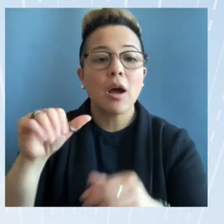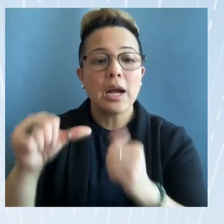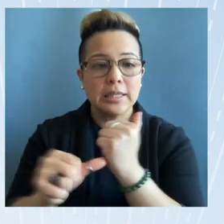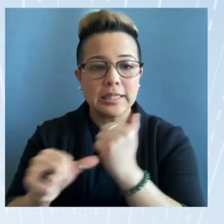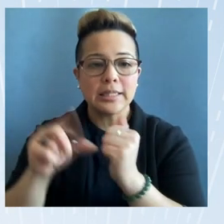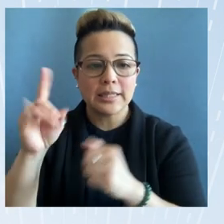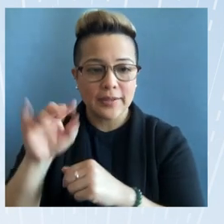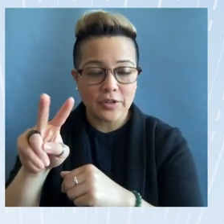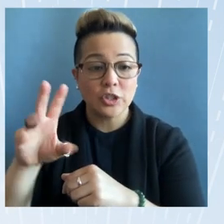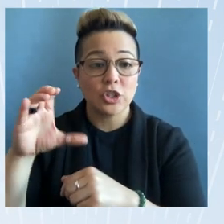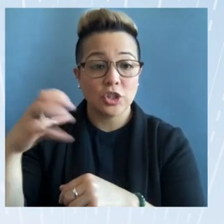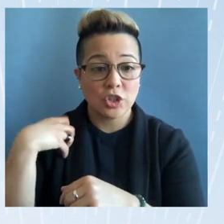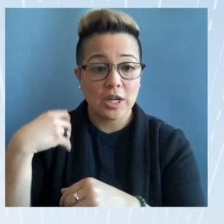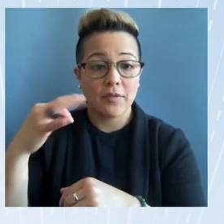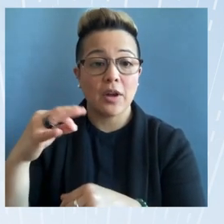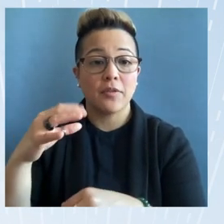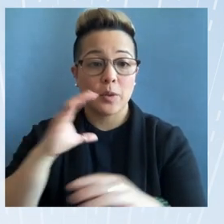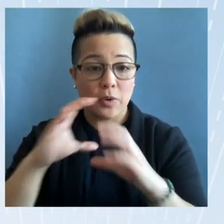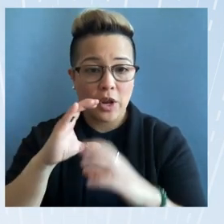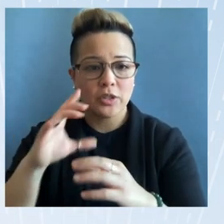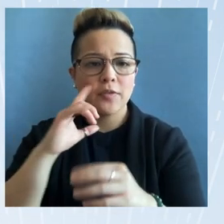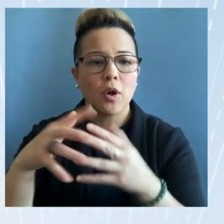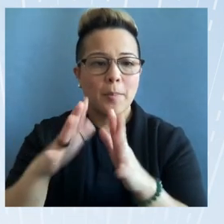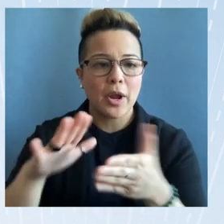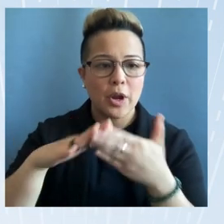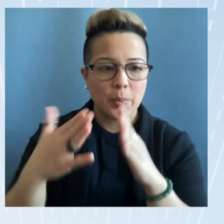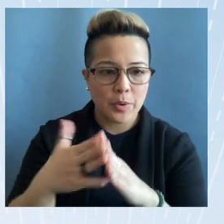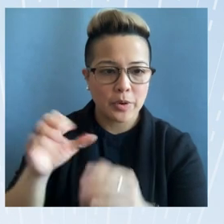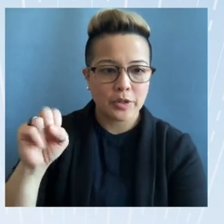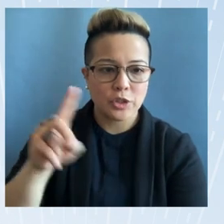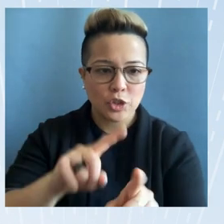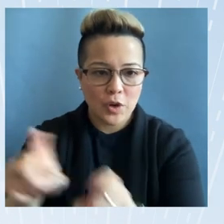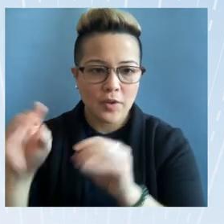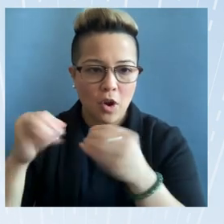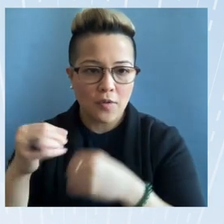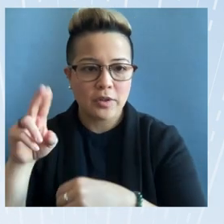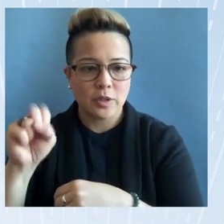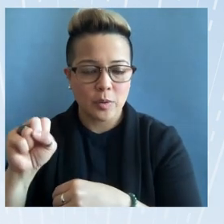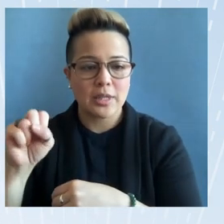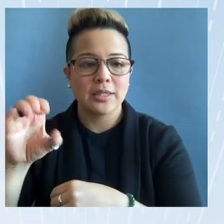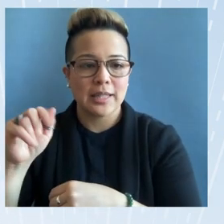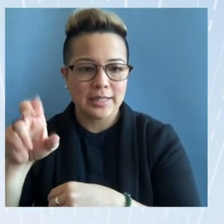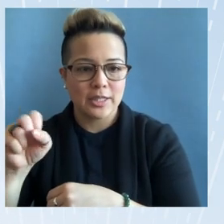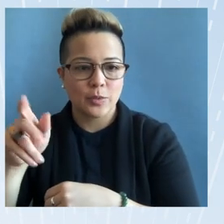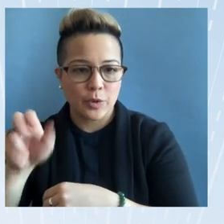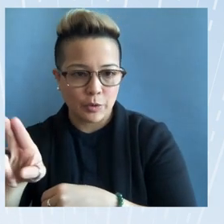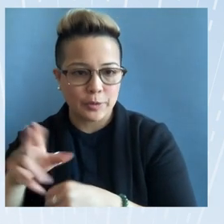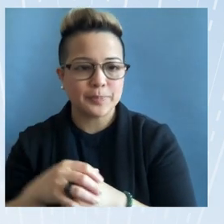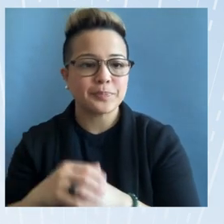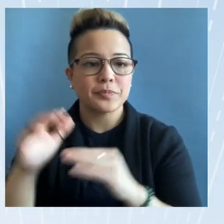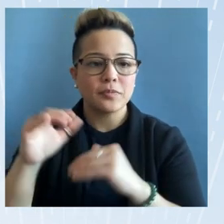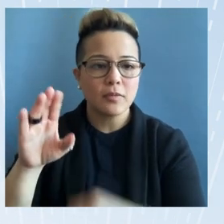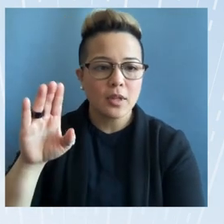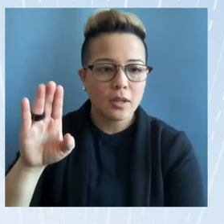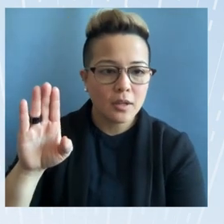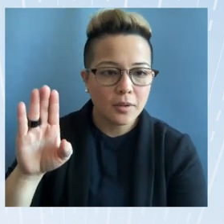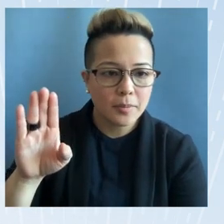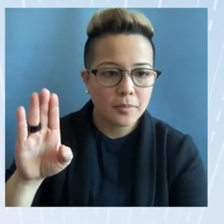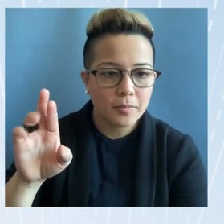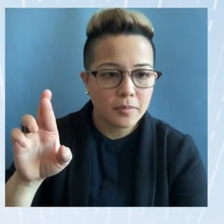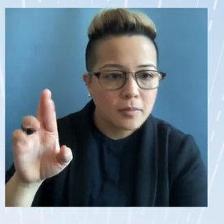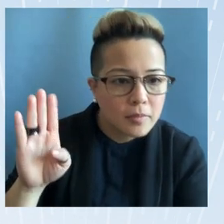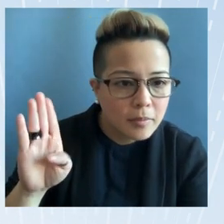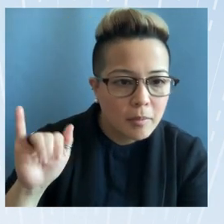Census Bureau, U.S. Department of Commerce. And Bina Kawe Mosman Safi, Branch Chief,